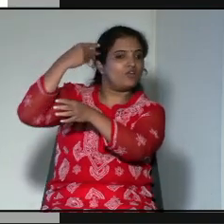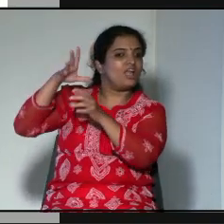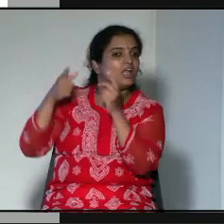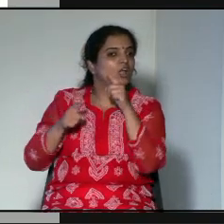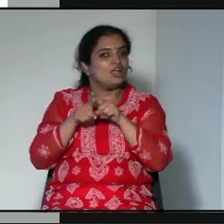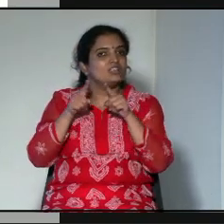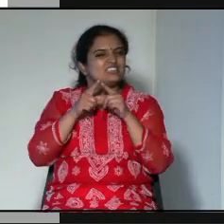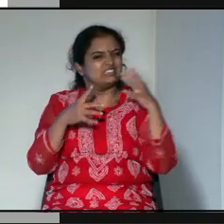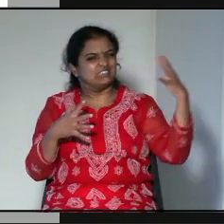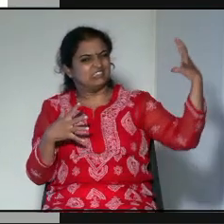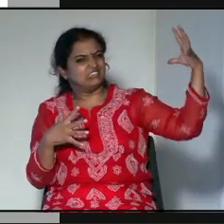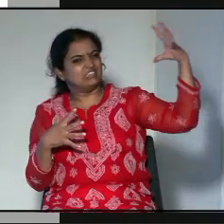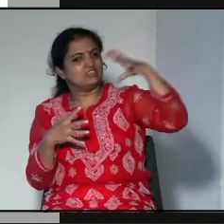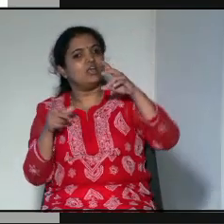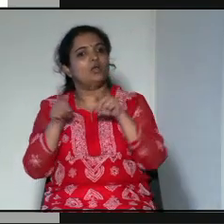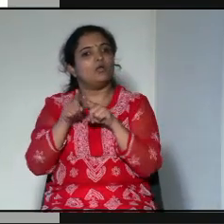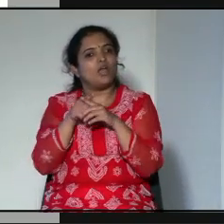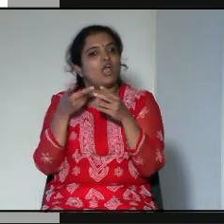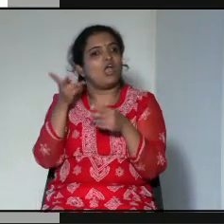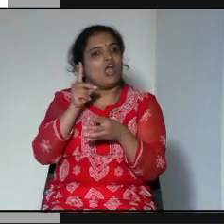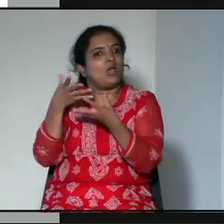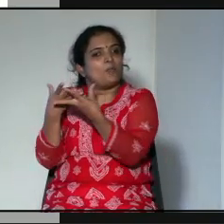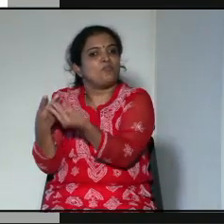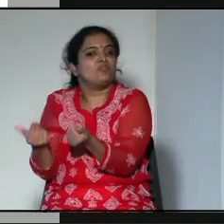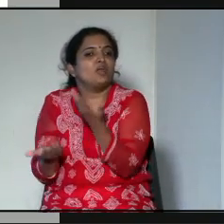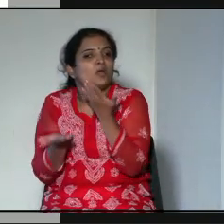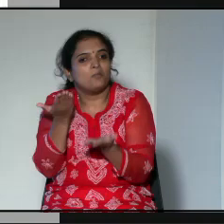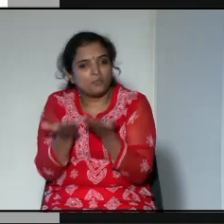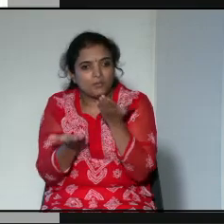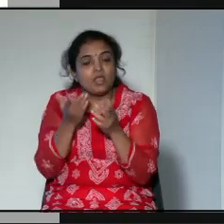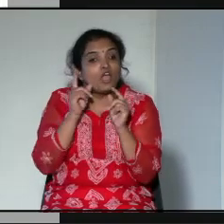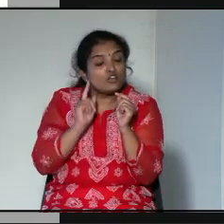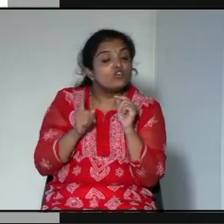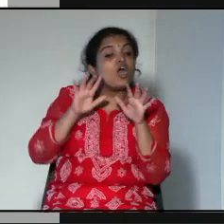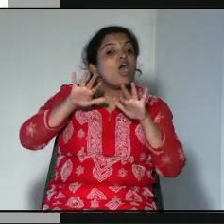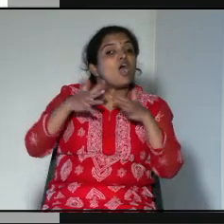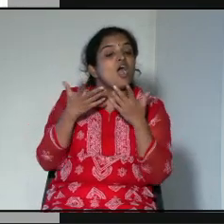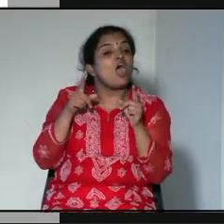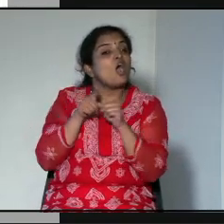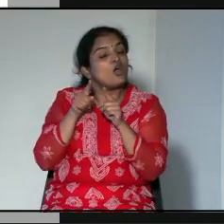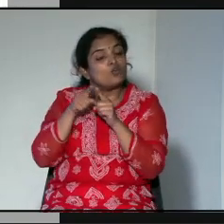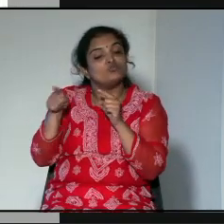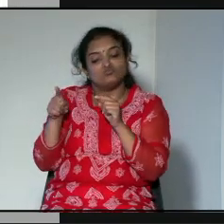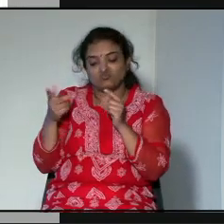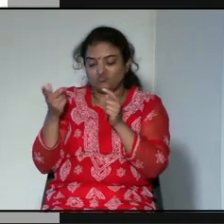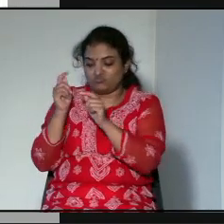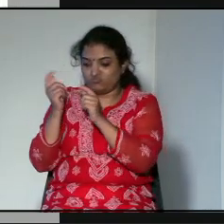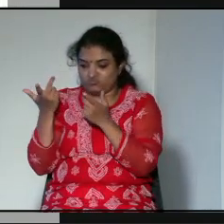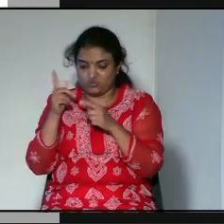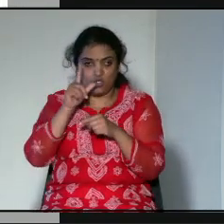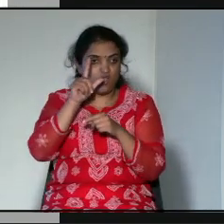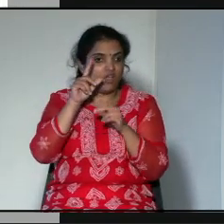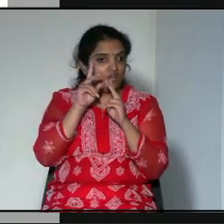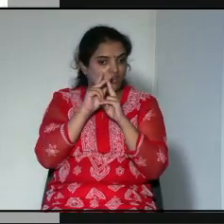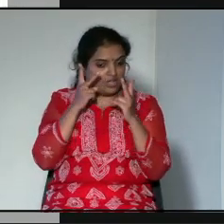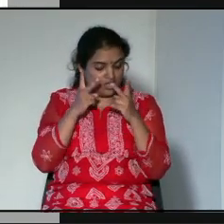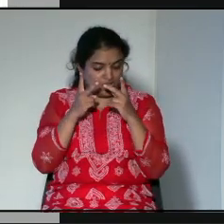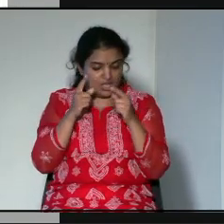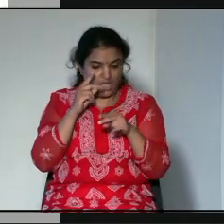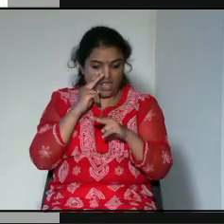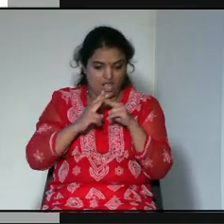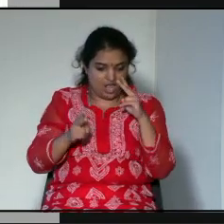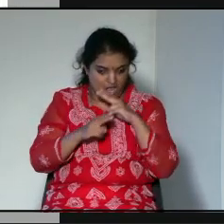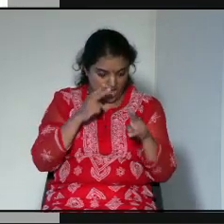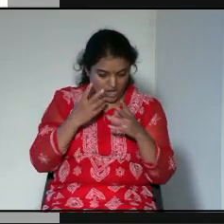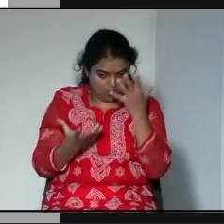joined inside with the wax mold and channels, was to be later filled with metal parts and lowered into the heated furnace, which is